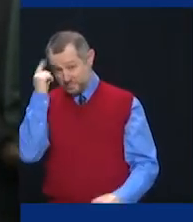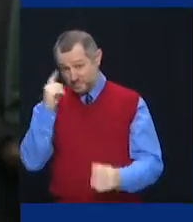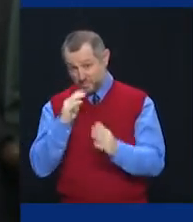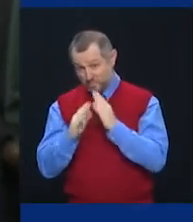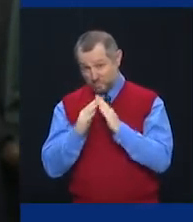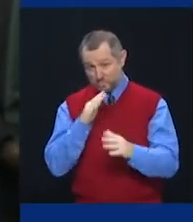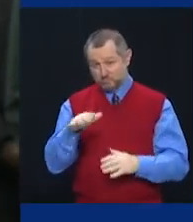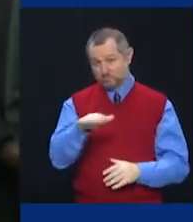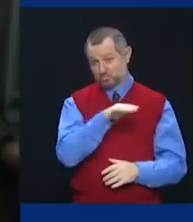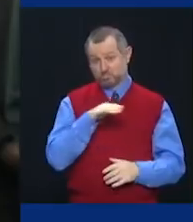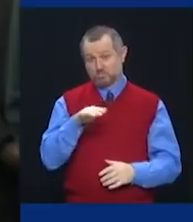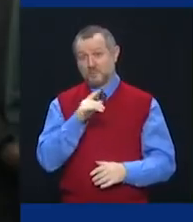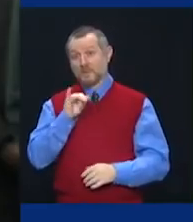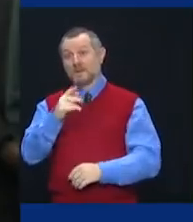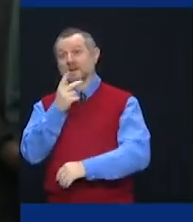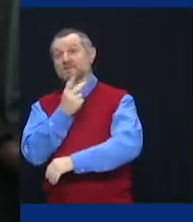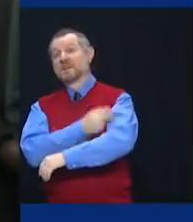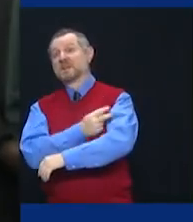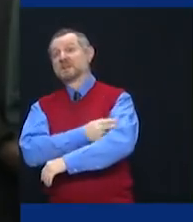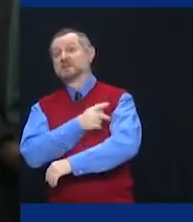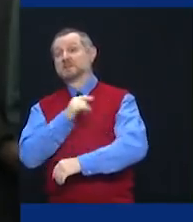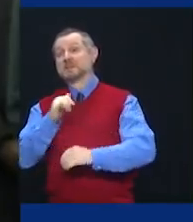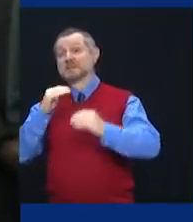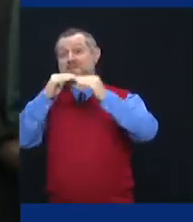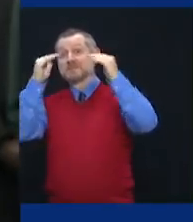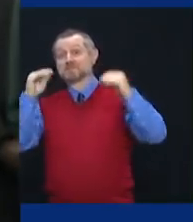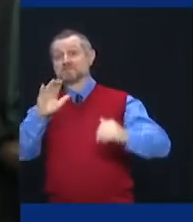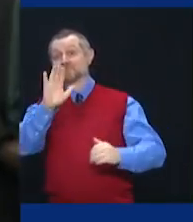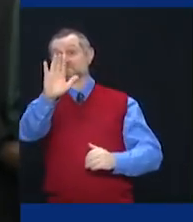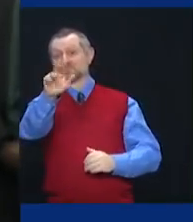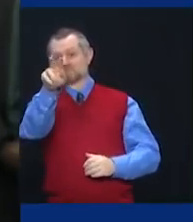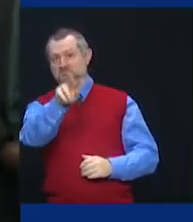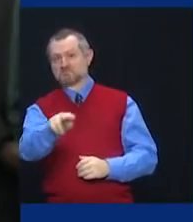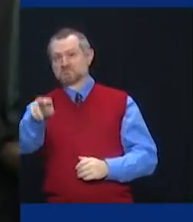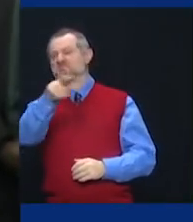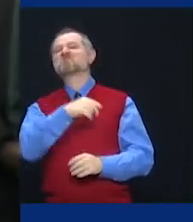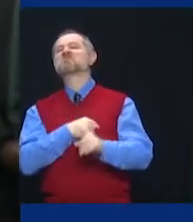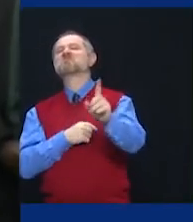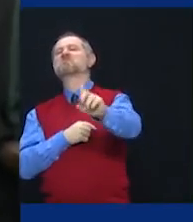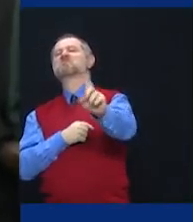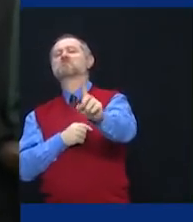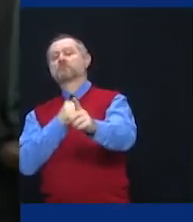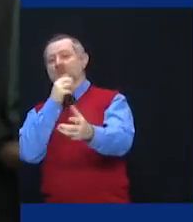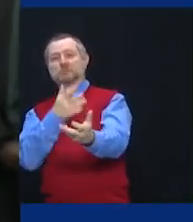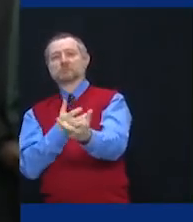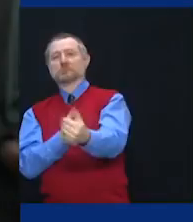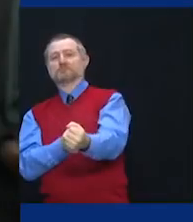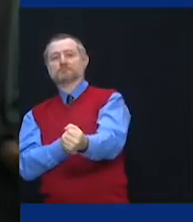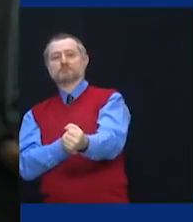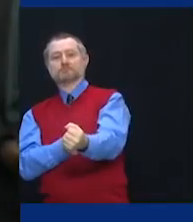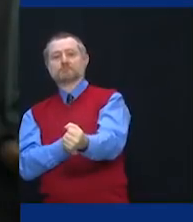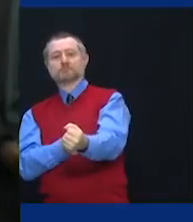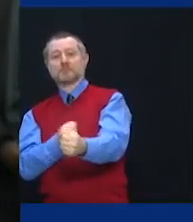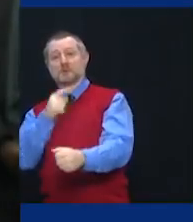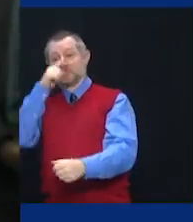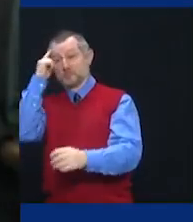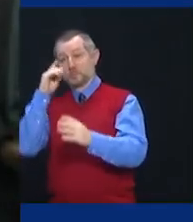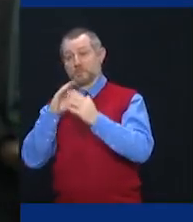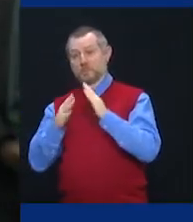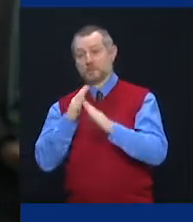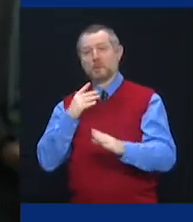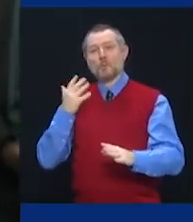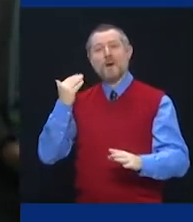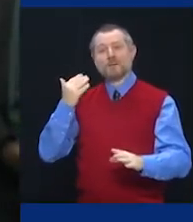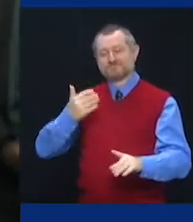I don't trust the system that says it is safe. The black community is saying too many times we've been told to